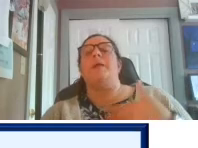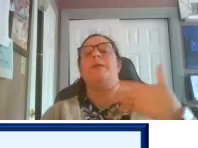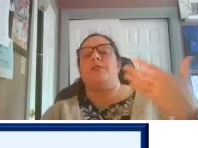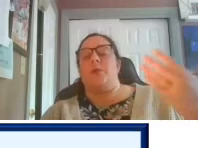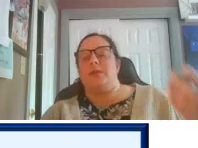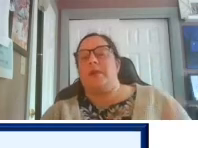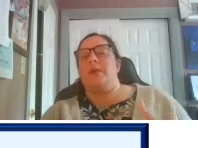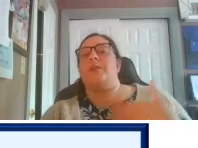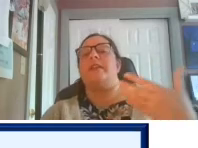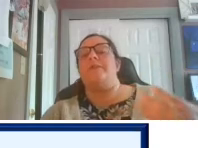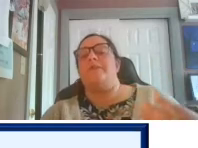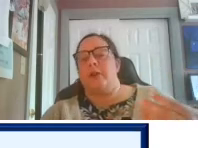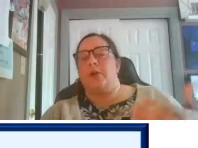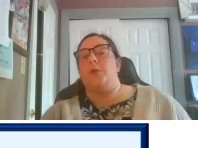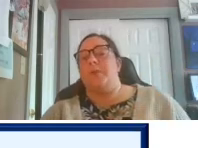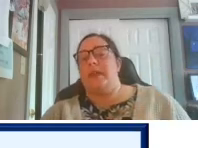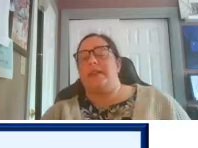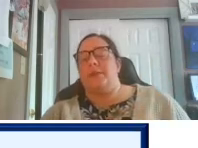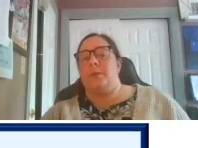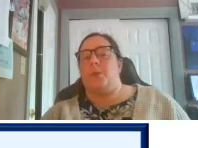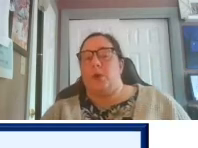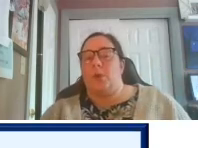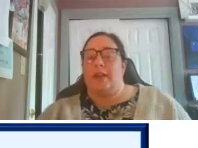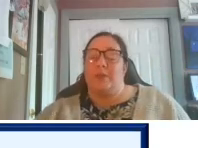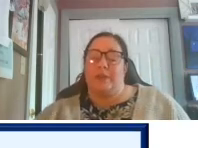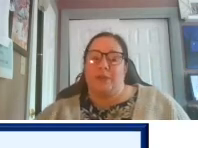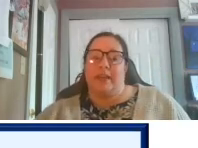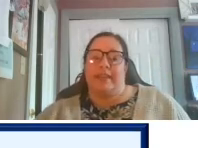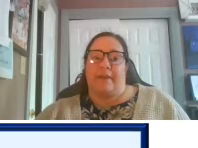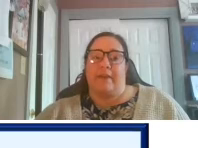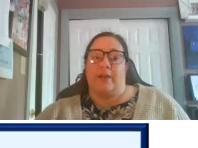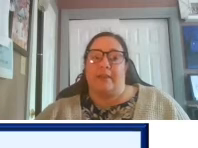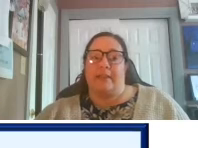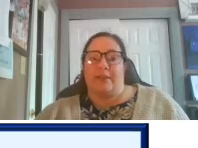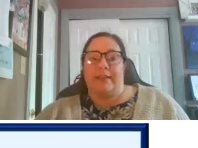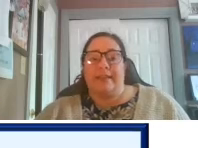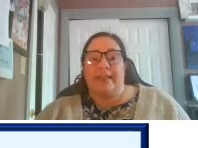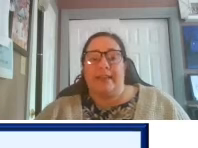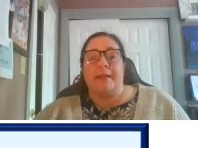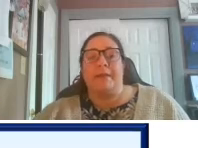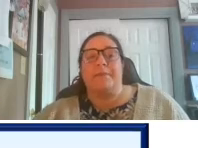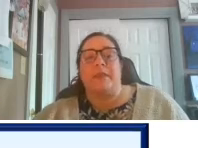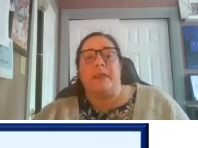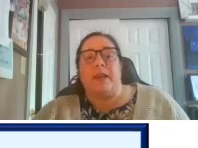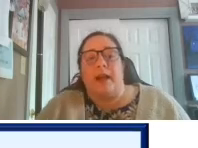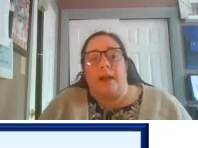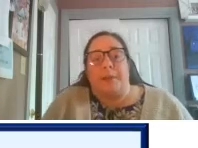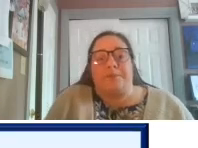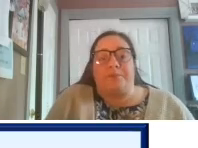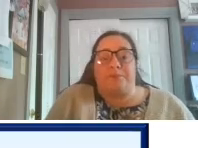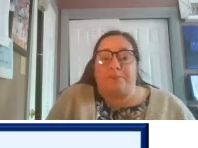out so somebody couldn't infer who the mandated reporter was. We do take that very seriously.